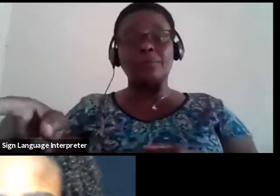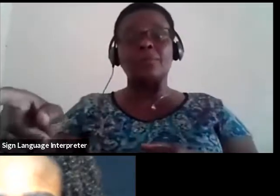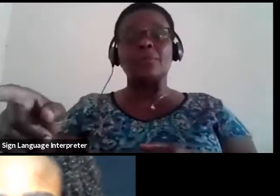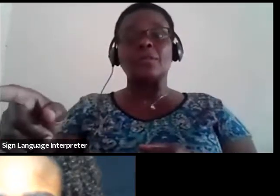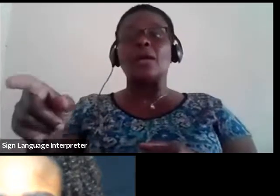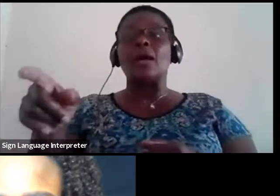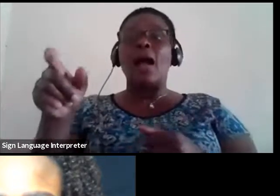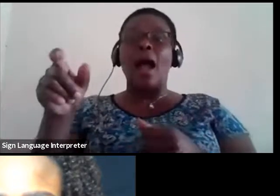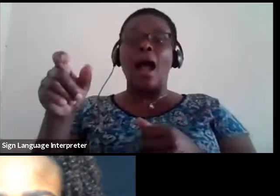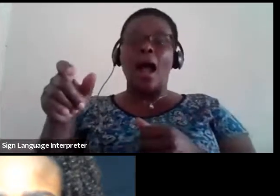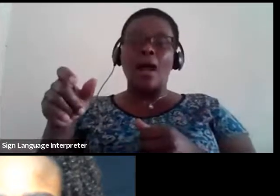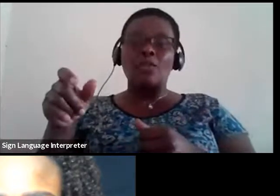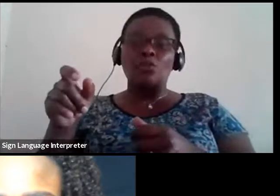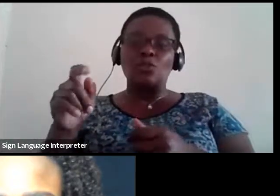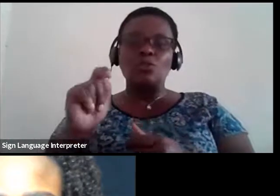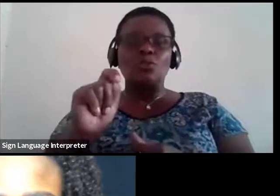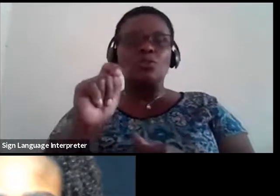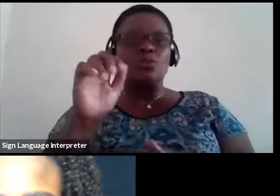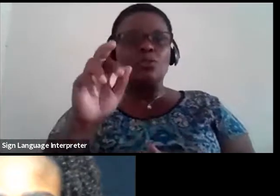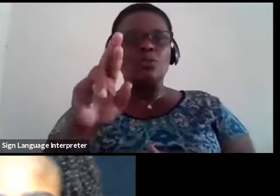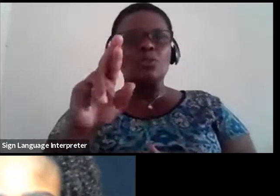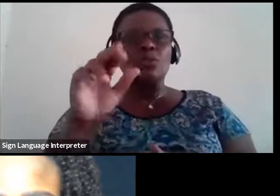can now be able to,